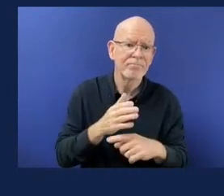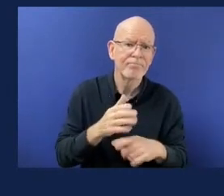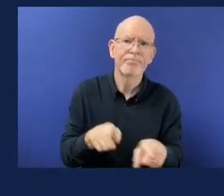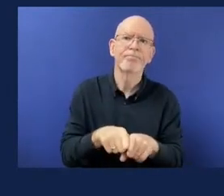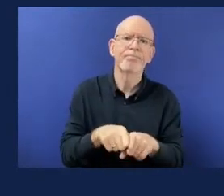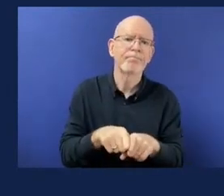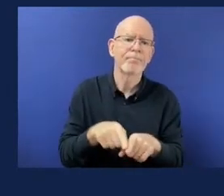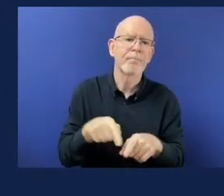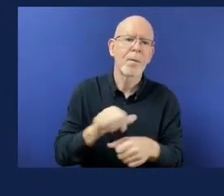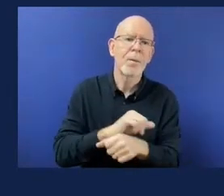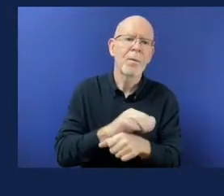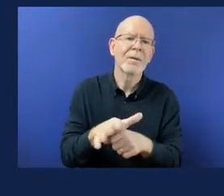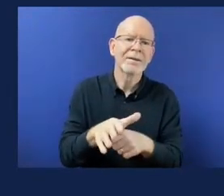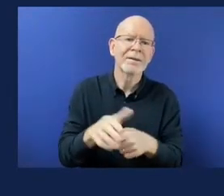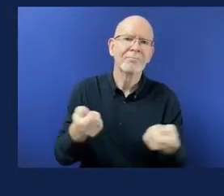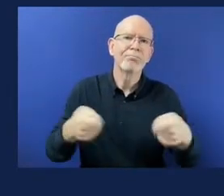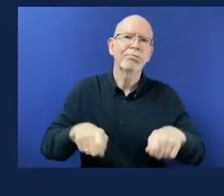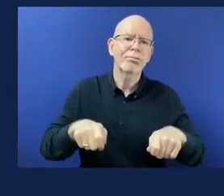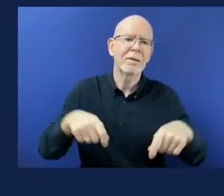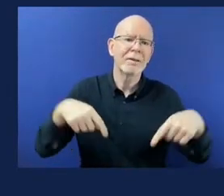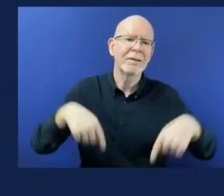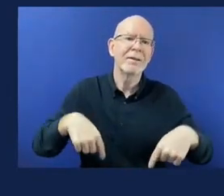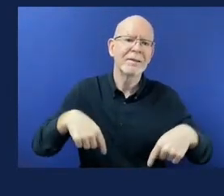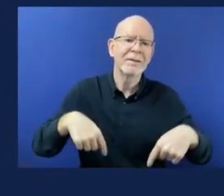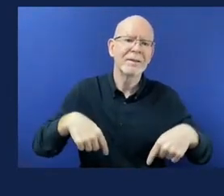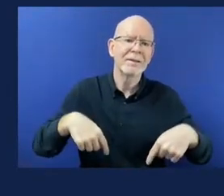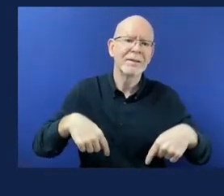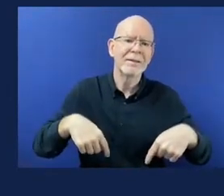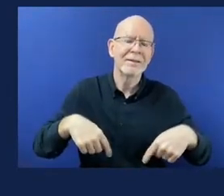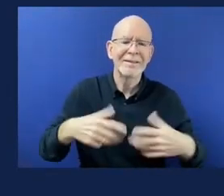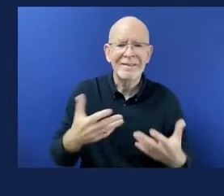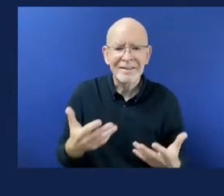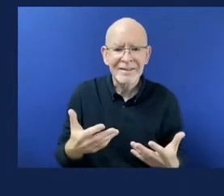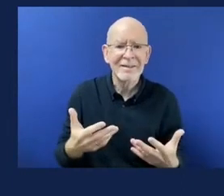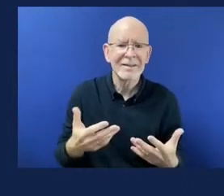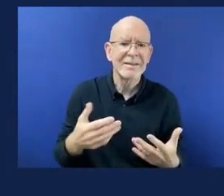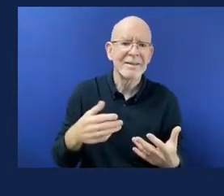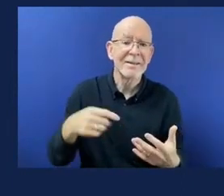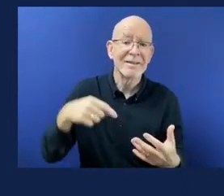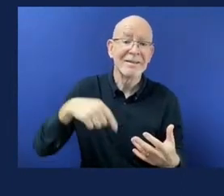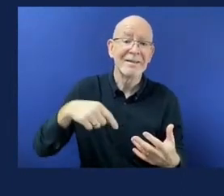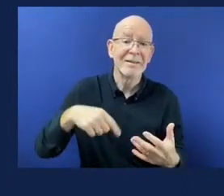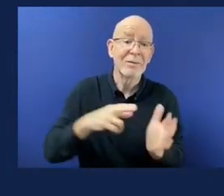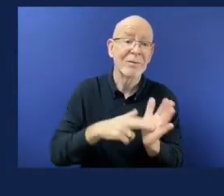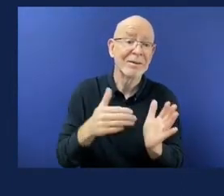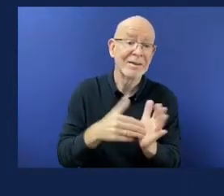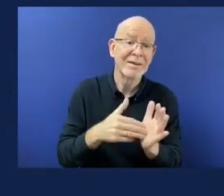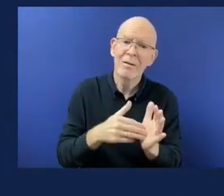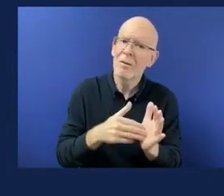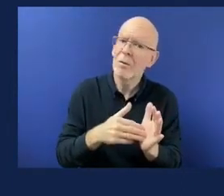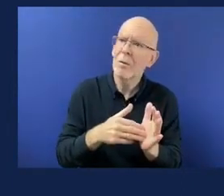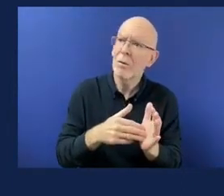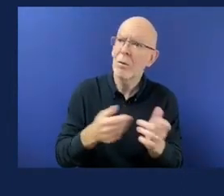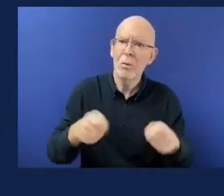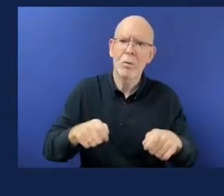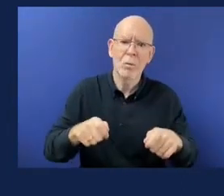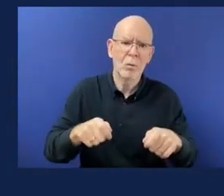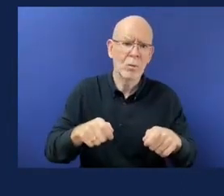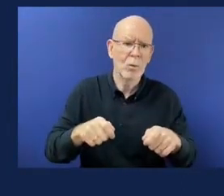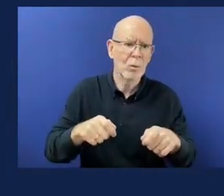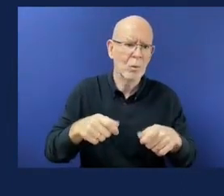the internet, over Zoom, which in itself can create accessibility issues. I also want to note as well